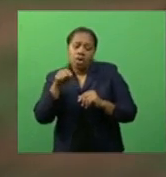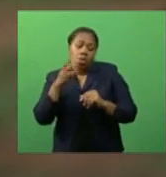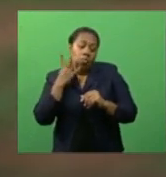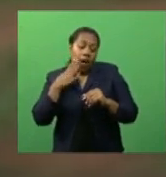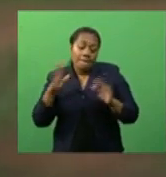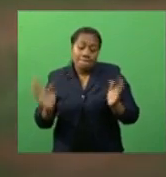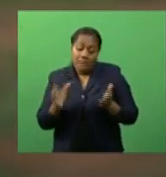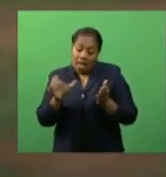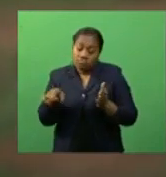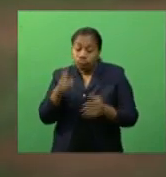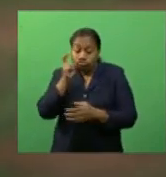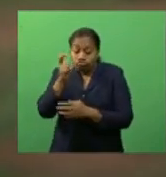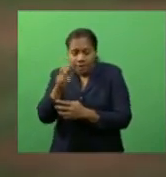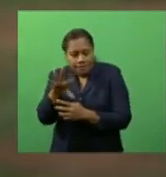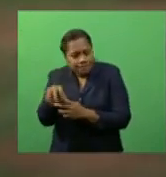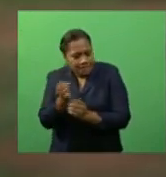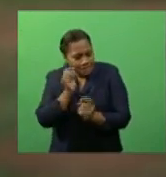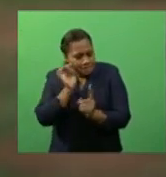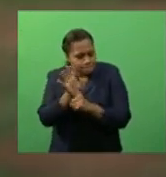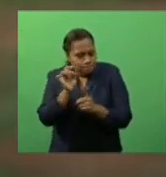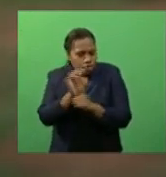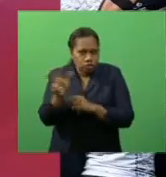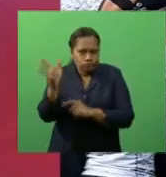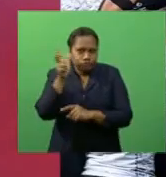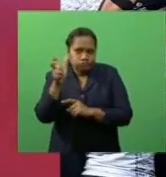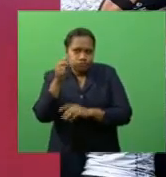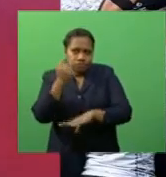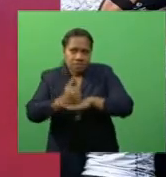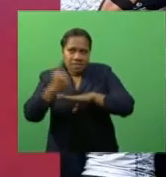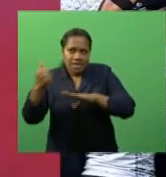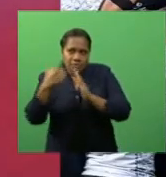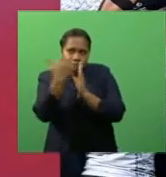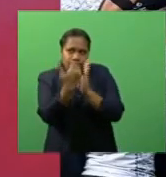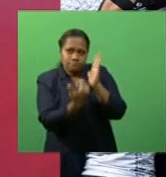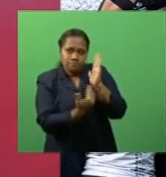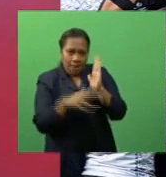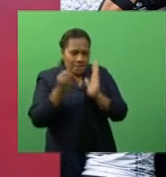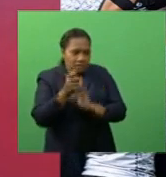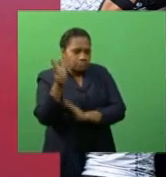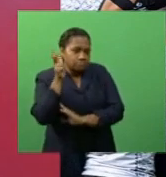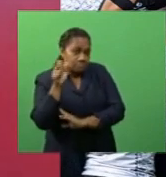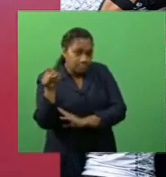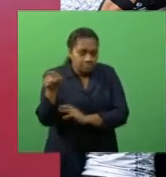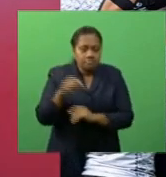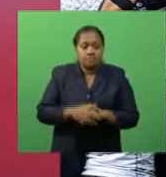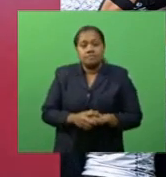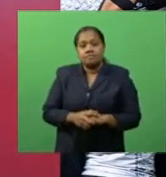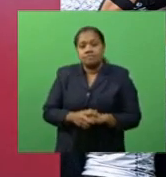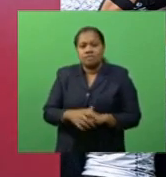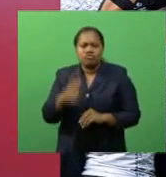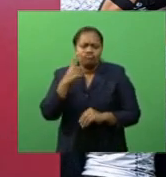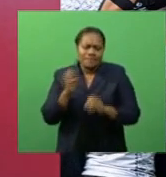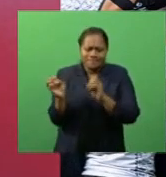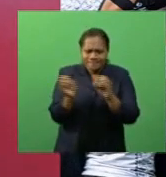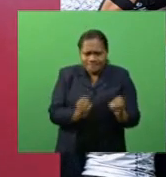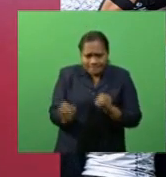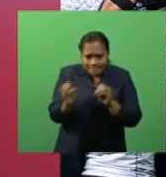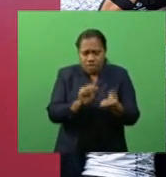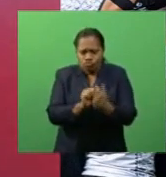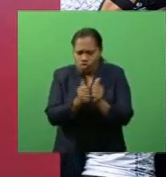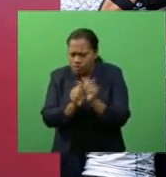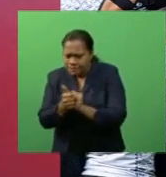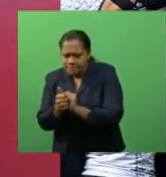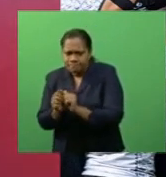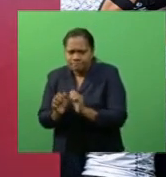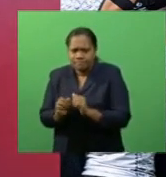it's also important to adhere to government restrictions. At the moment, I think organised sports is still not allowed by